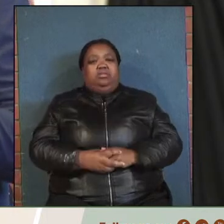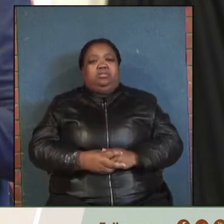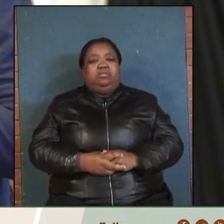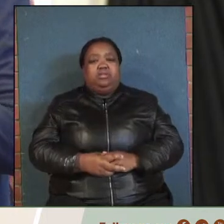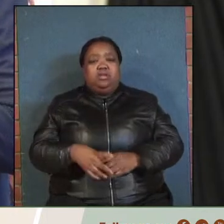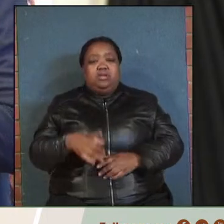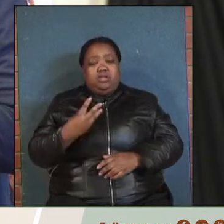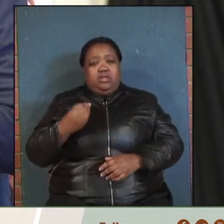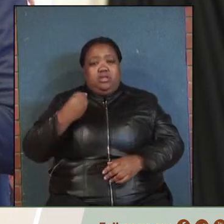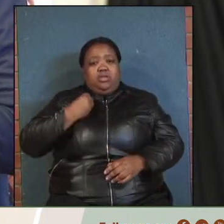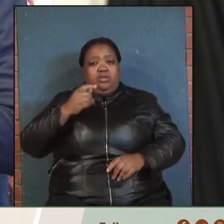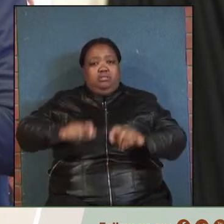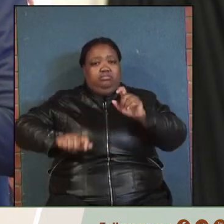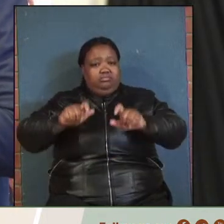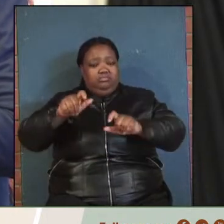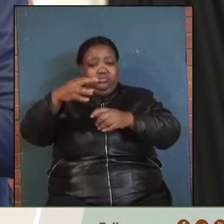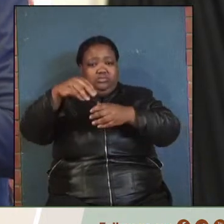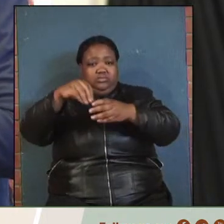young person.